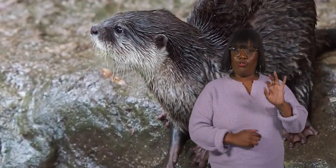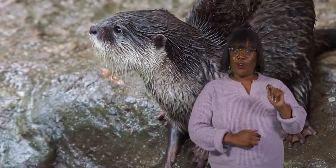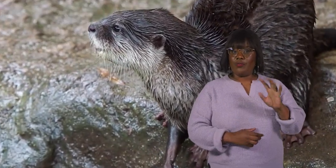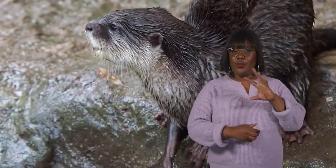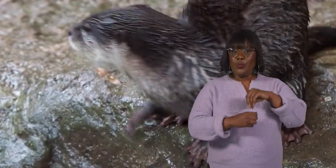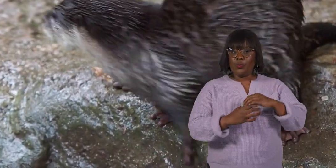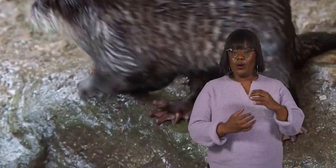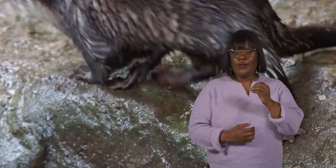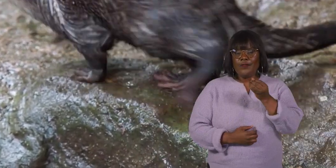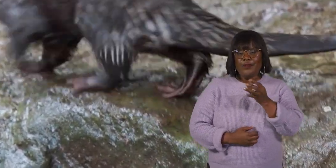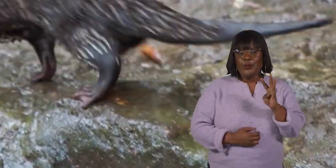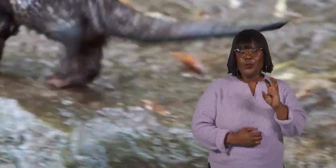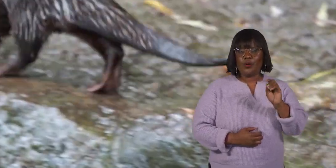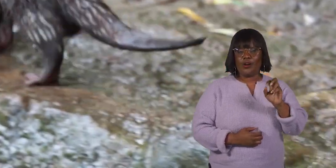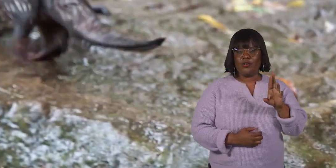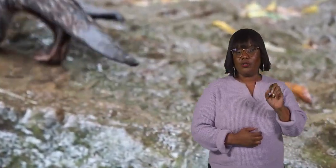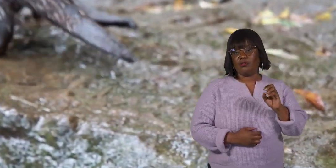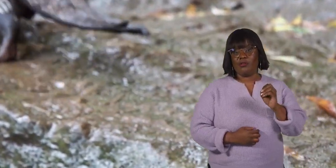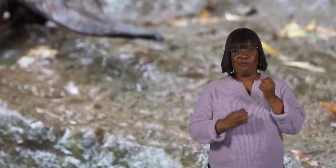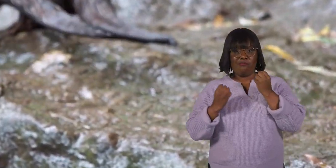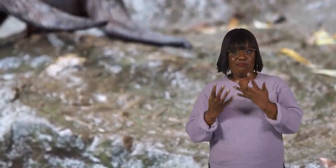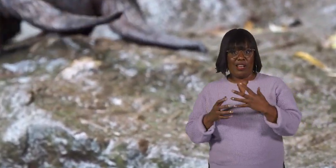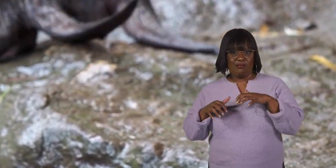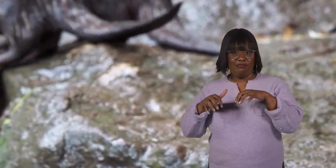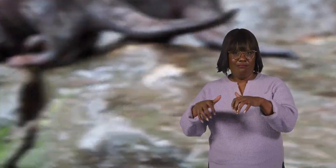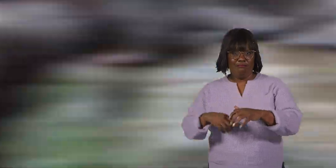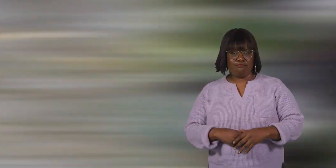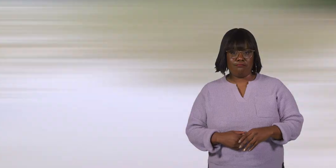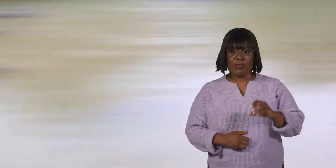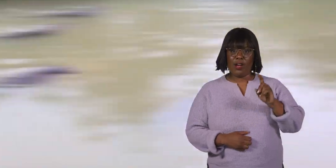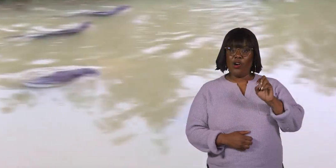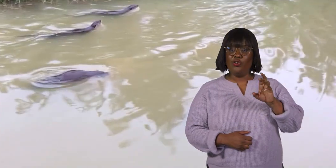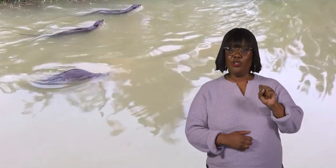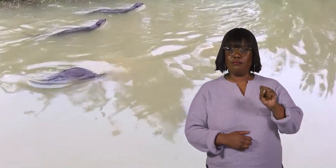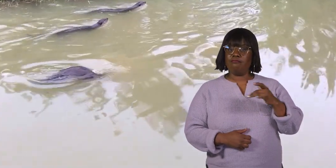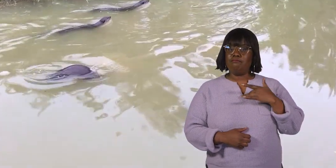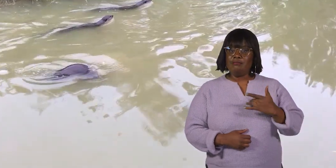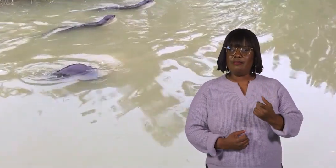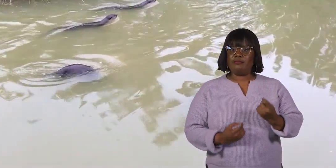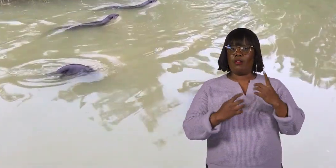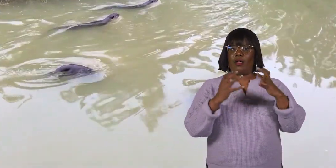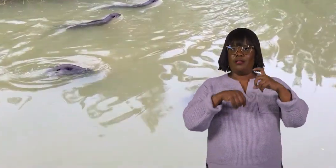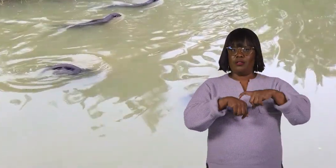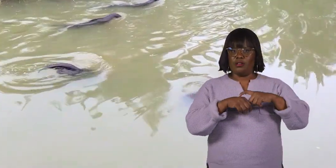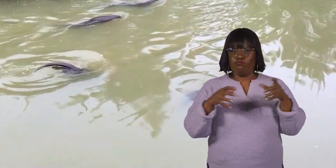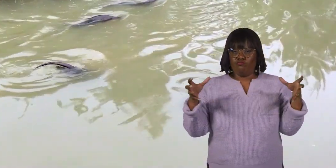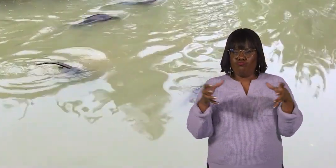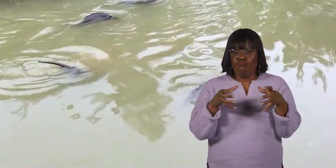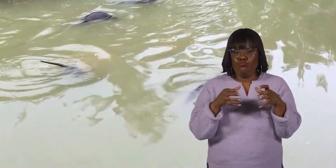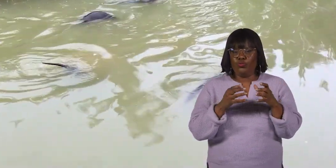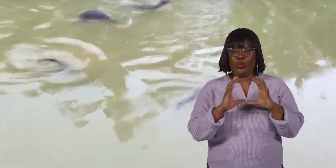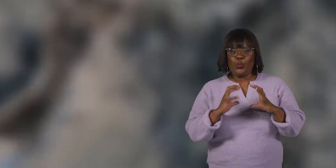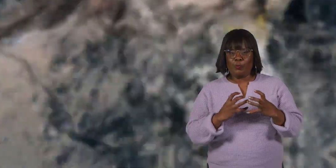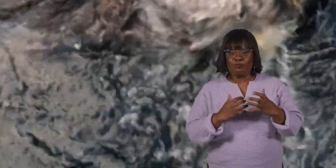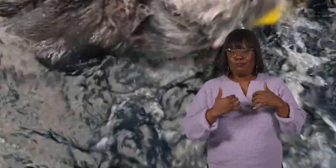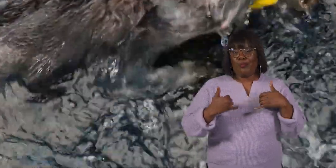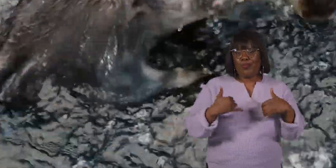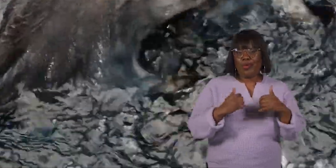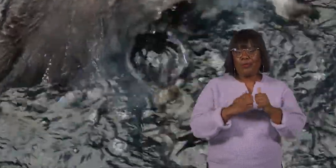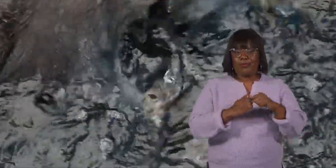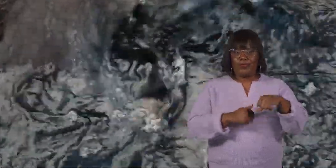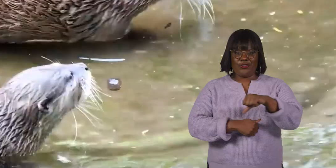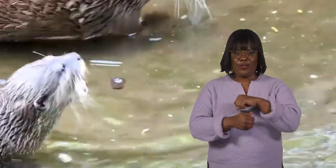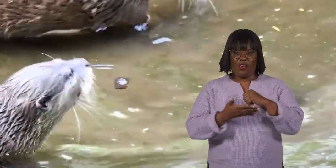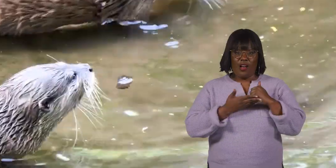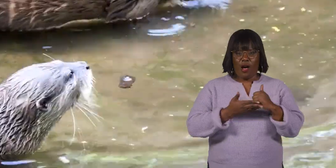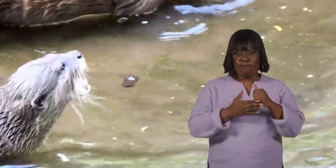the rafts can include a few otters or many of them. Otters spend much time together in these groups, playing with